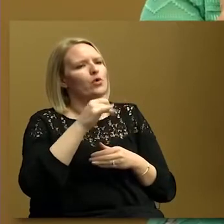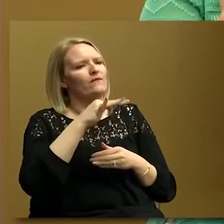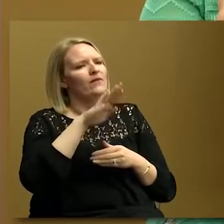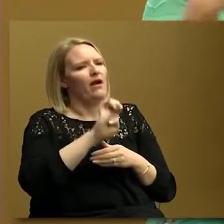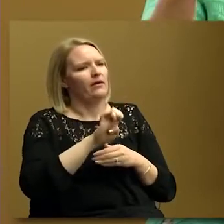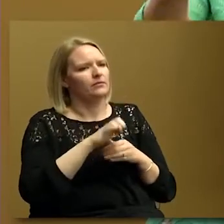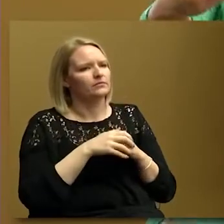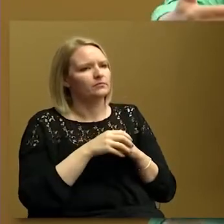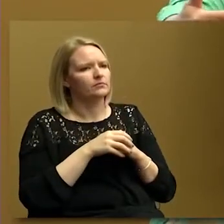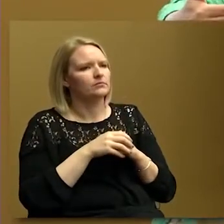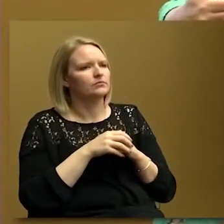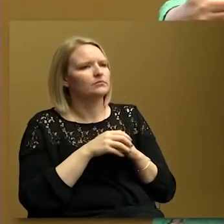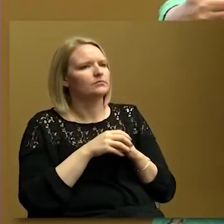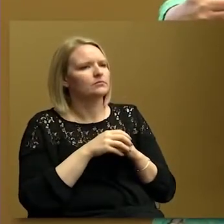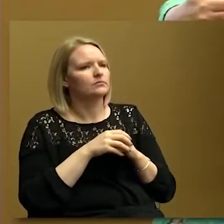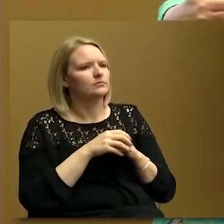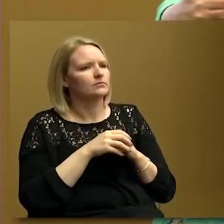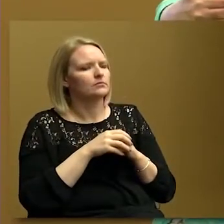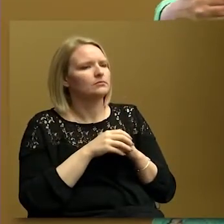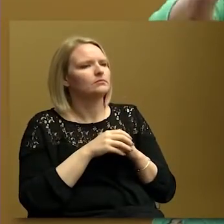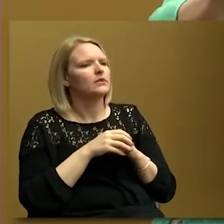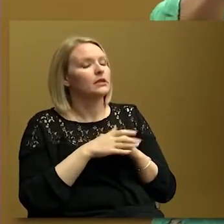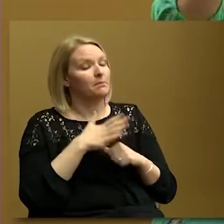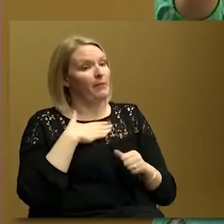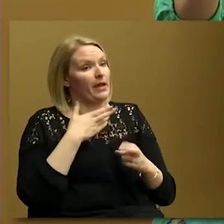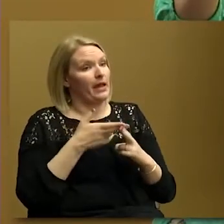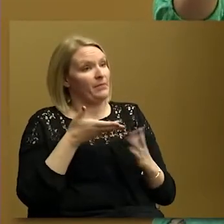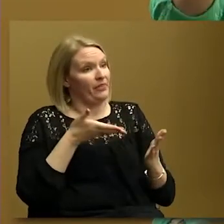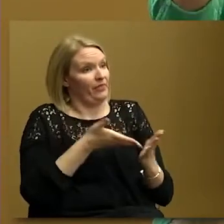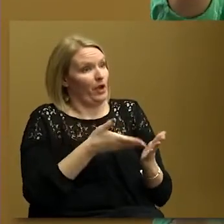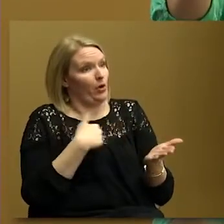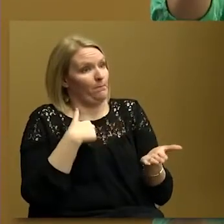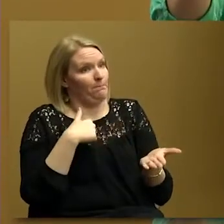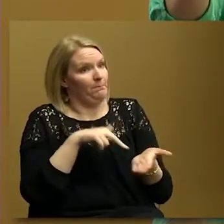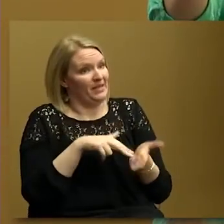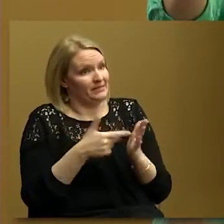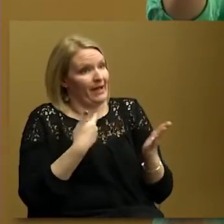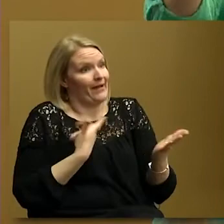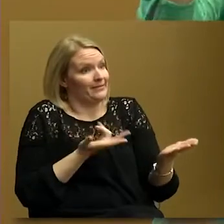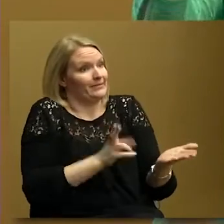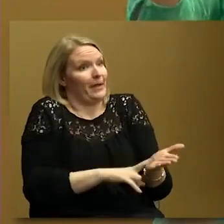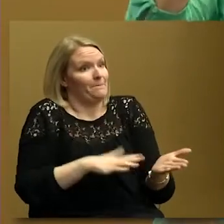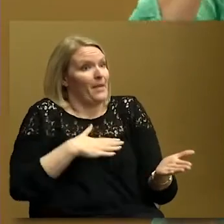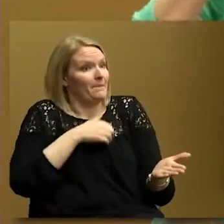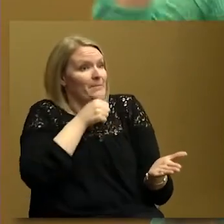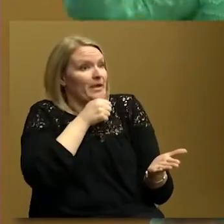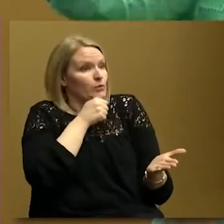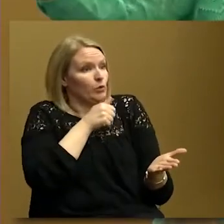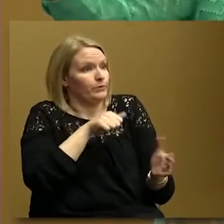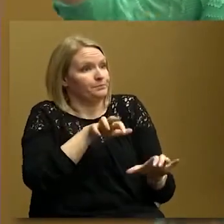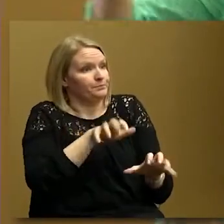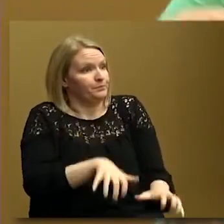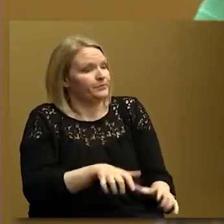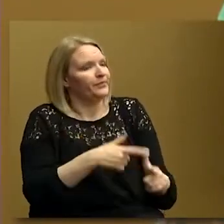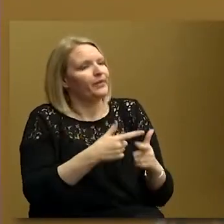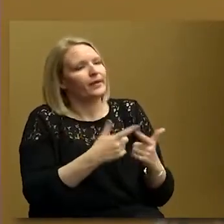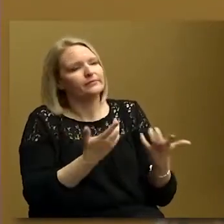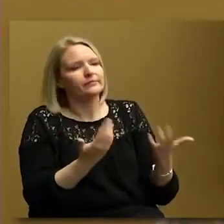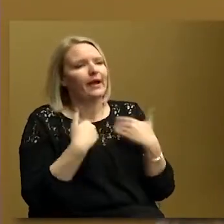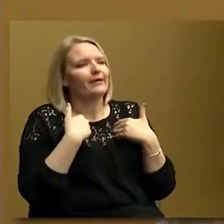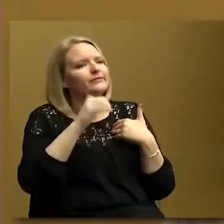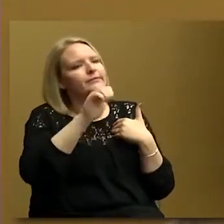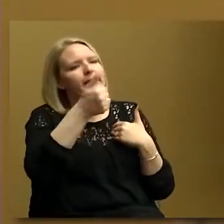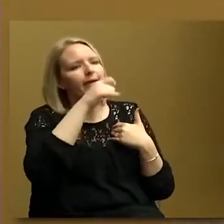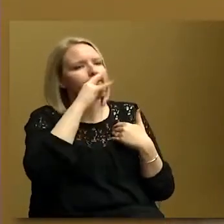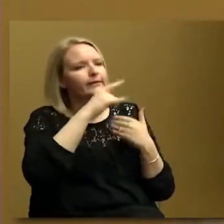if I go on and my name is on there, I've signed in with my password, and then I have, let's say, 10 kids